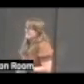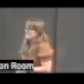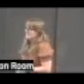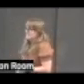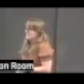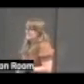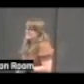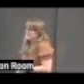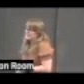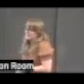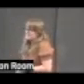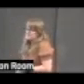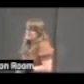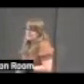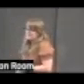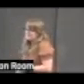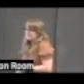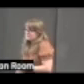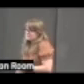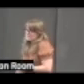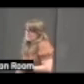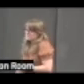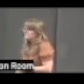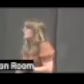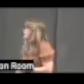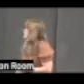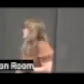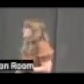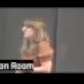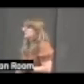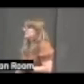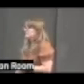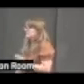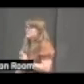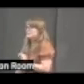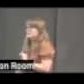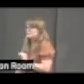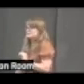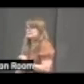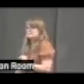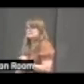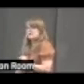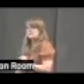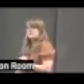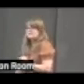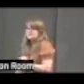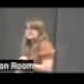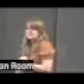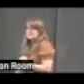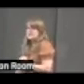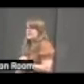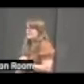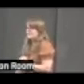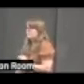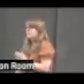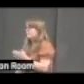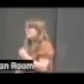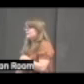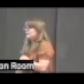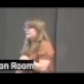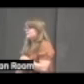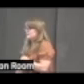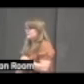didn't necessarily expect it to affect those things, especially since the female didn't see the competition. Some